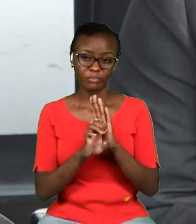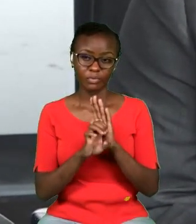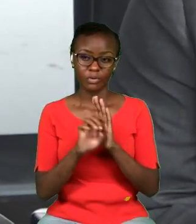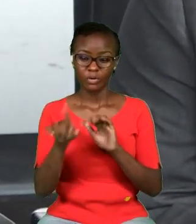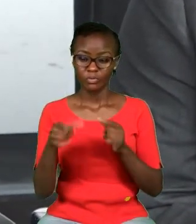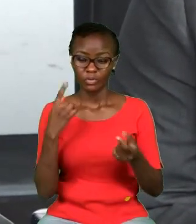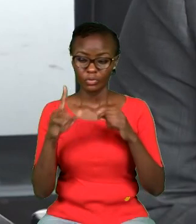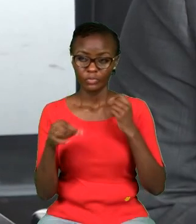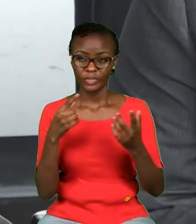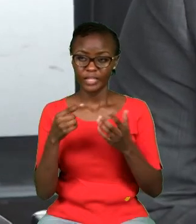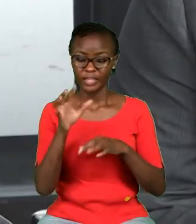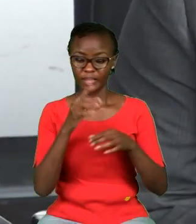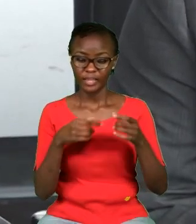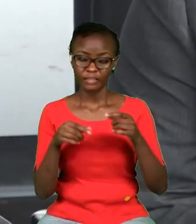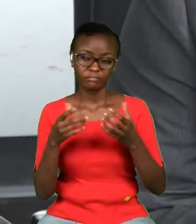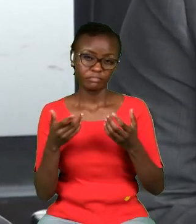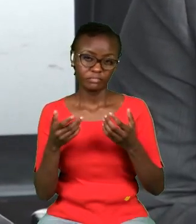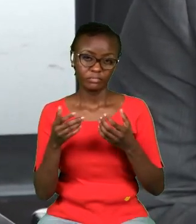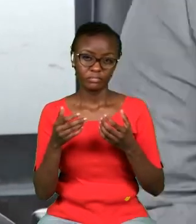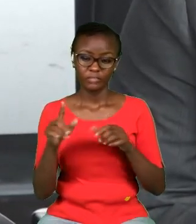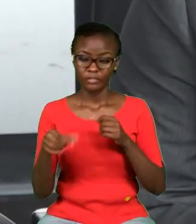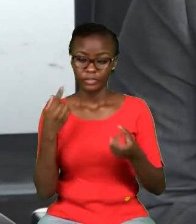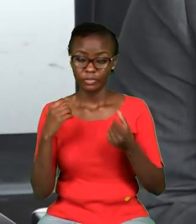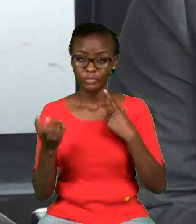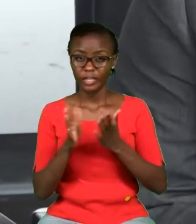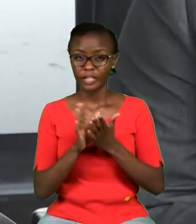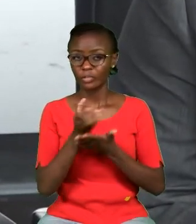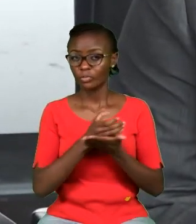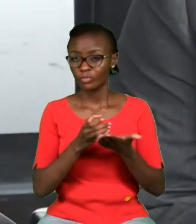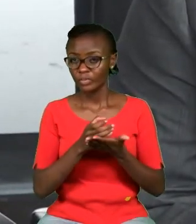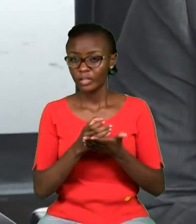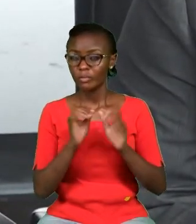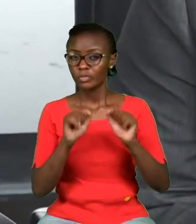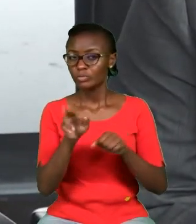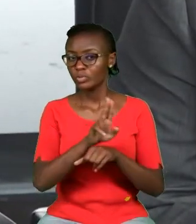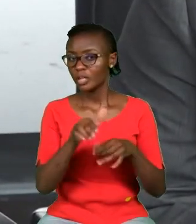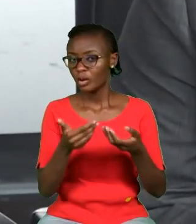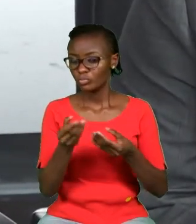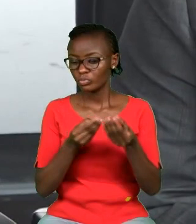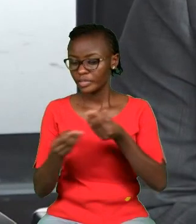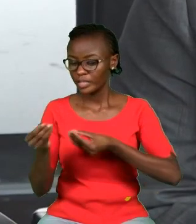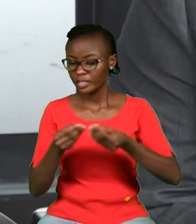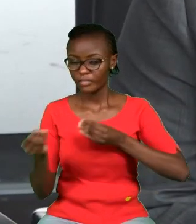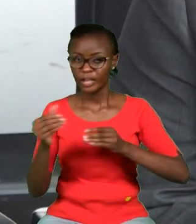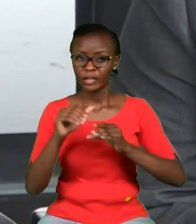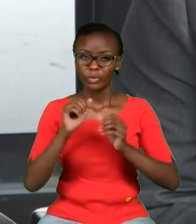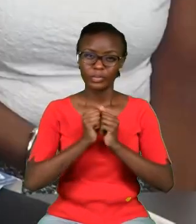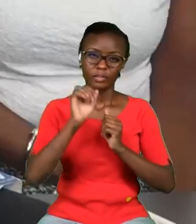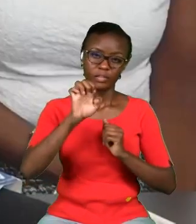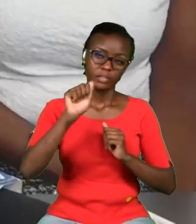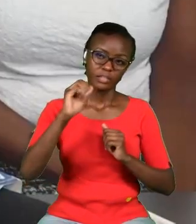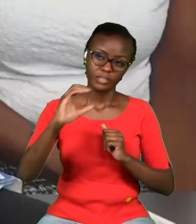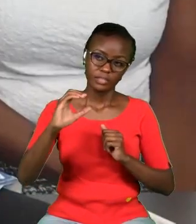horticultural products. How do we really bring them together and use our muscle as an EAC and be able to access other markets?